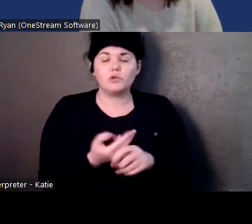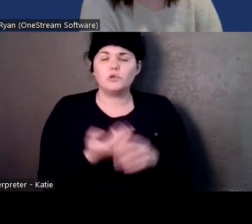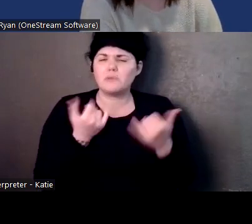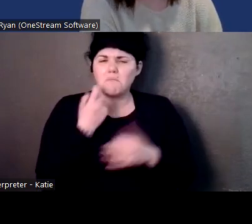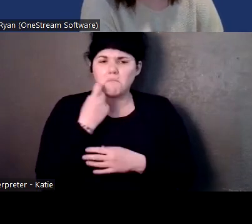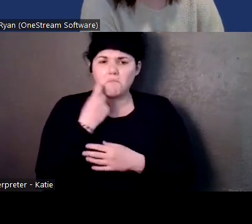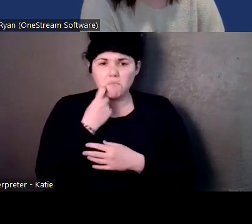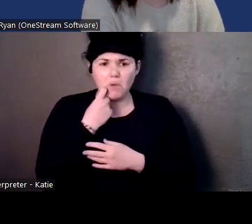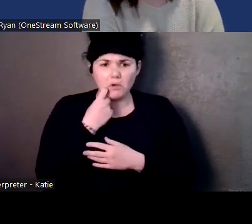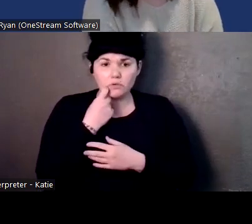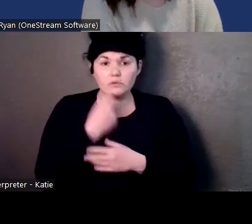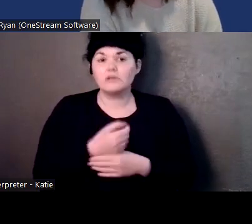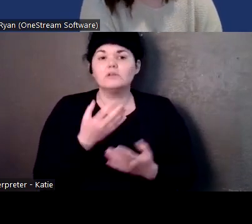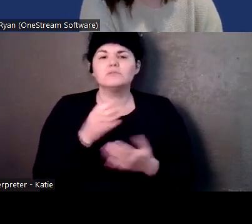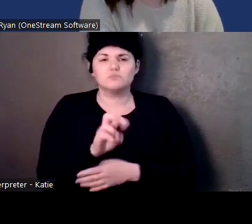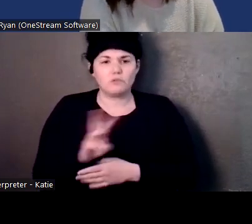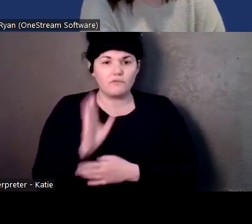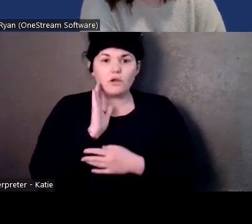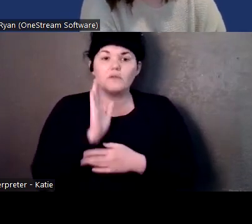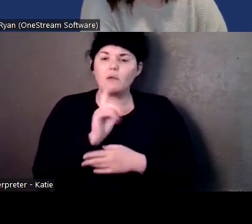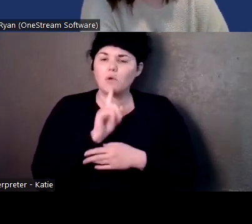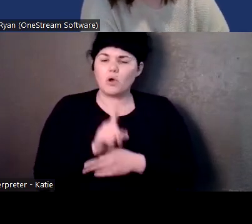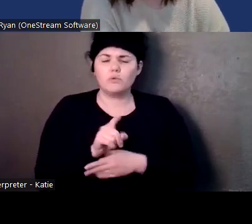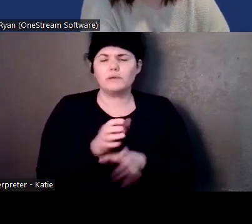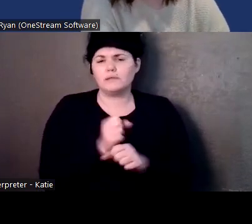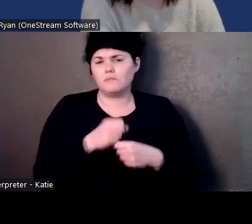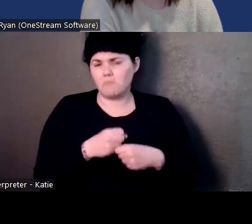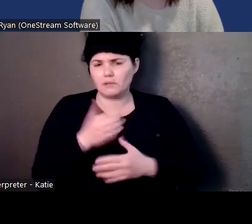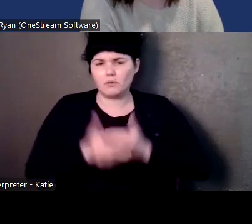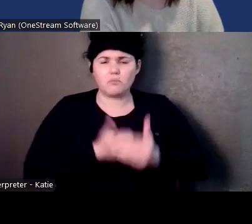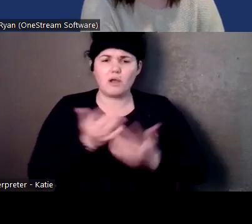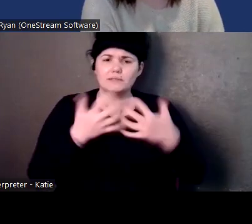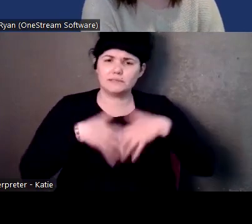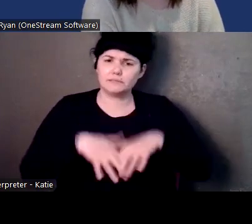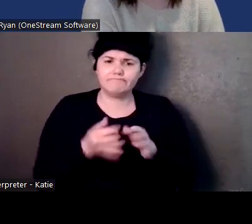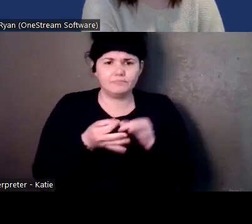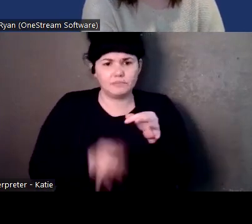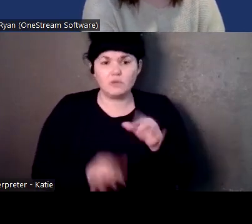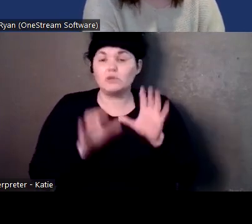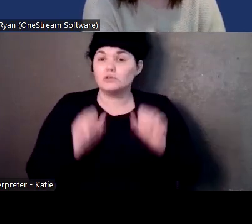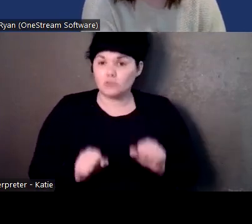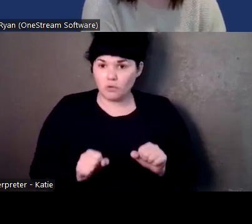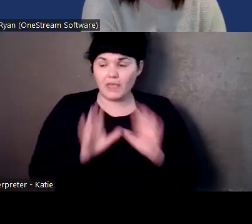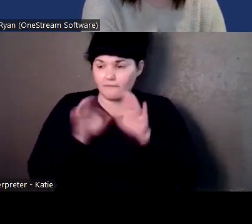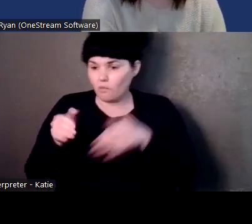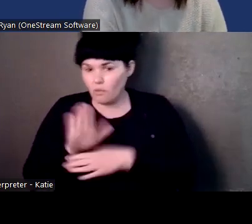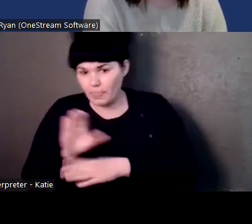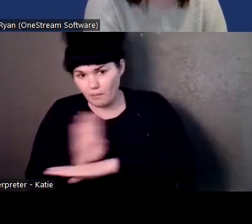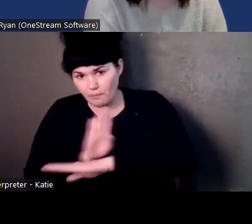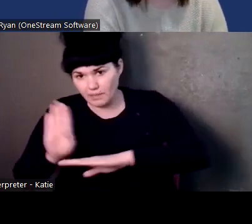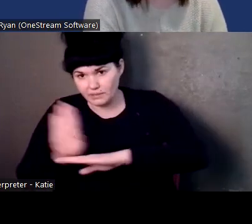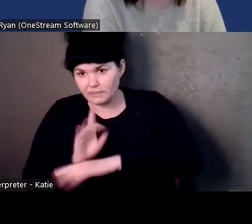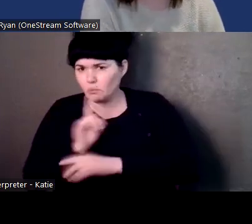streamline the process across the enterprise to minimize system maintenance and allow them to get back to business and ultimately life,